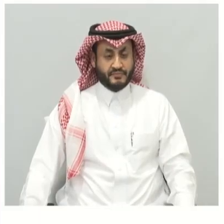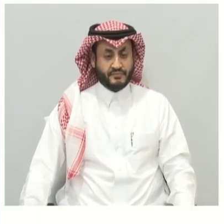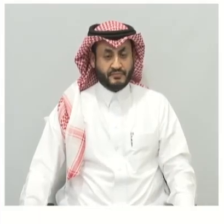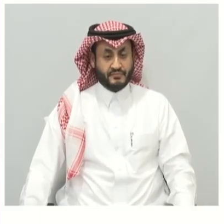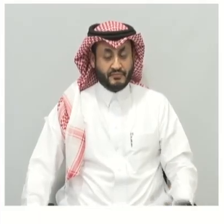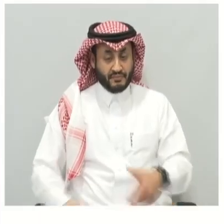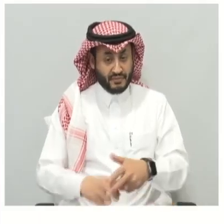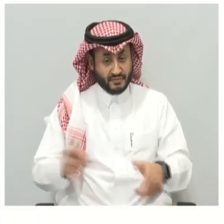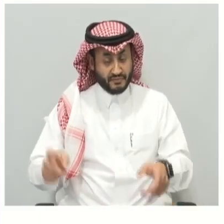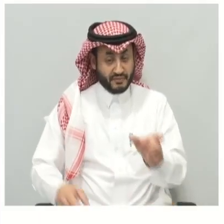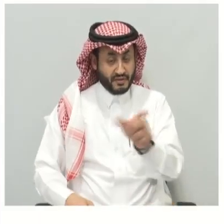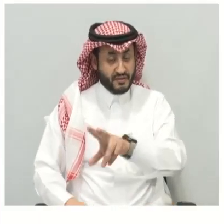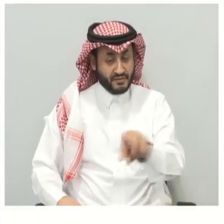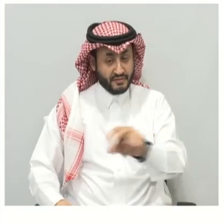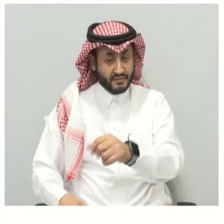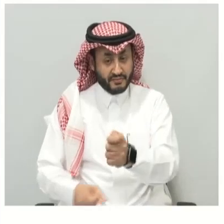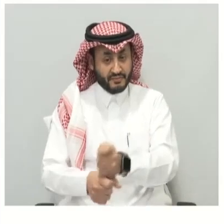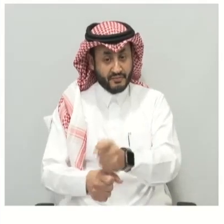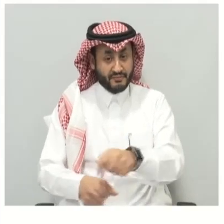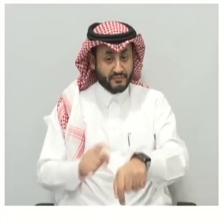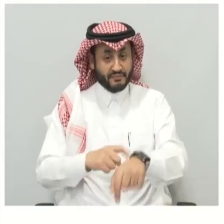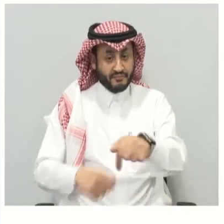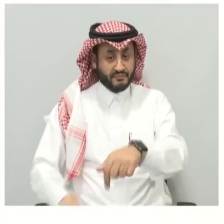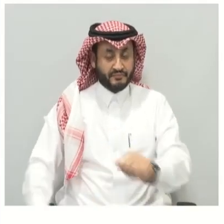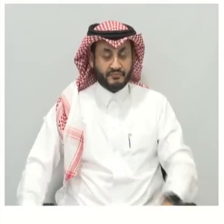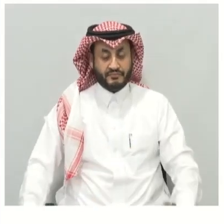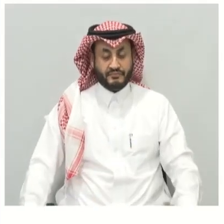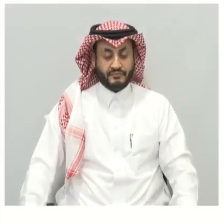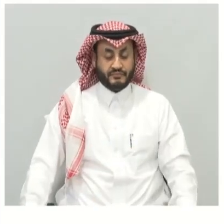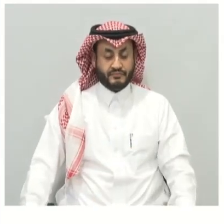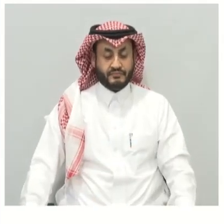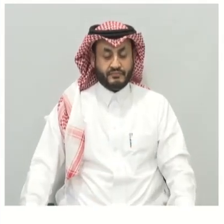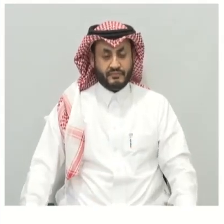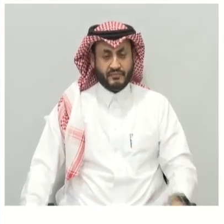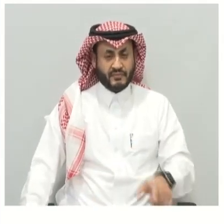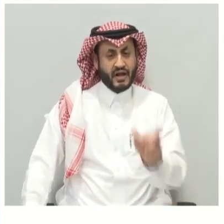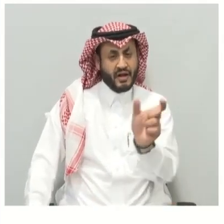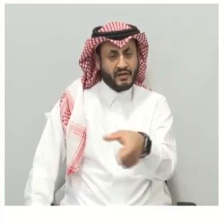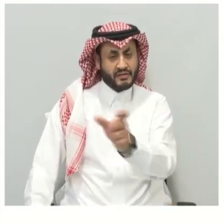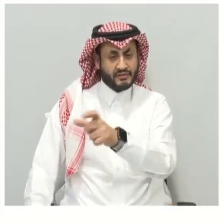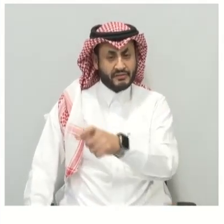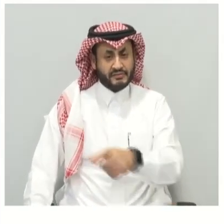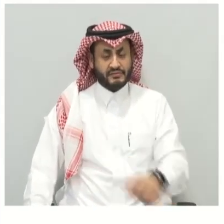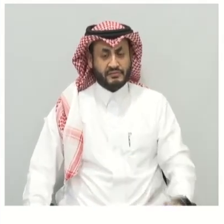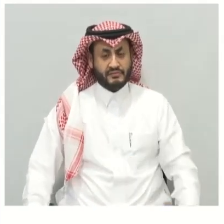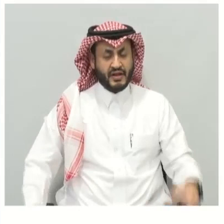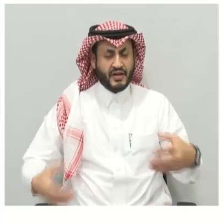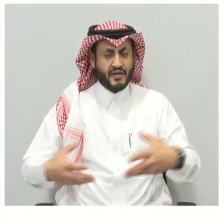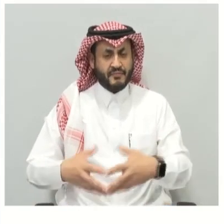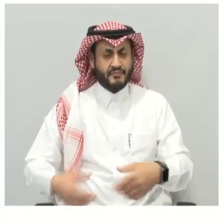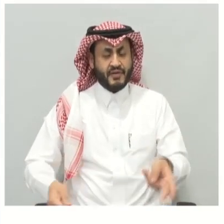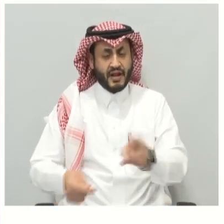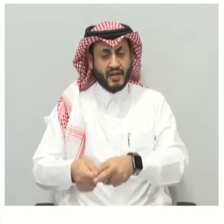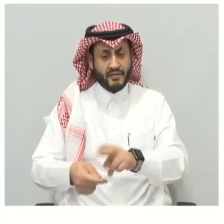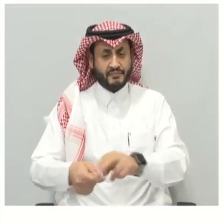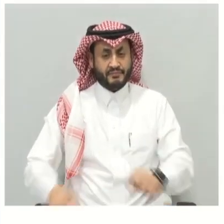about the simple present tense. The simple present tense, the adjectives, the intensifier, very, quiet,